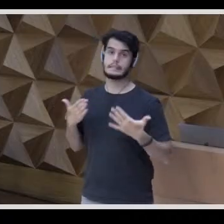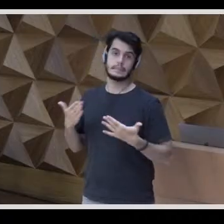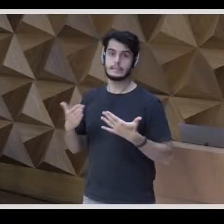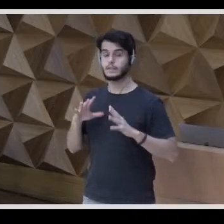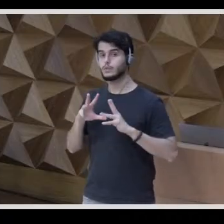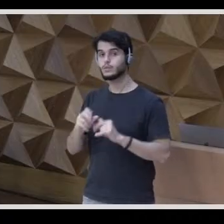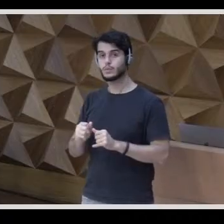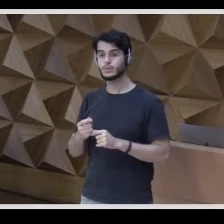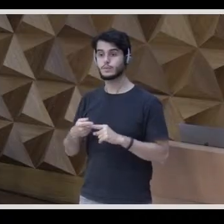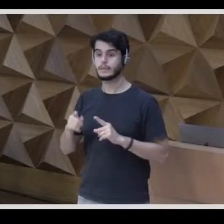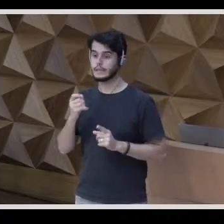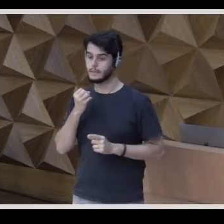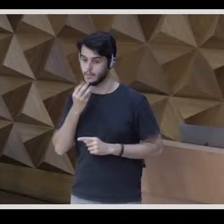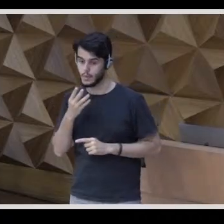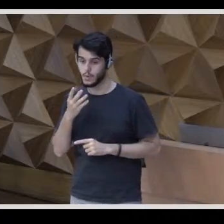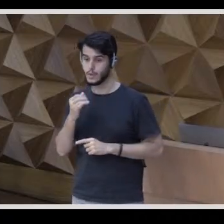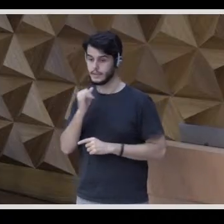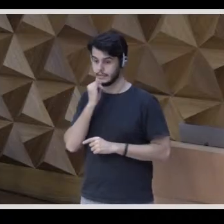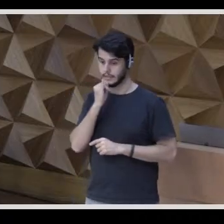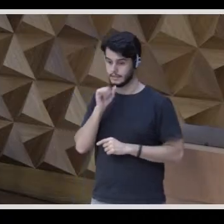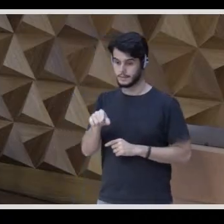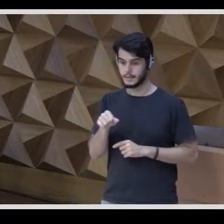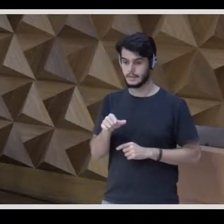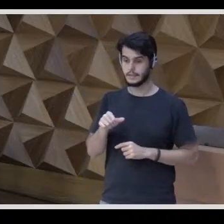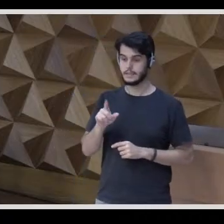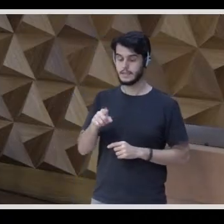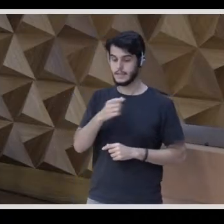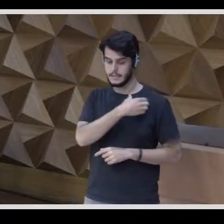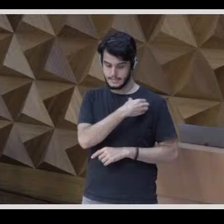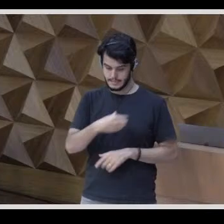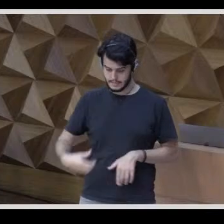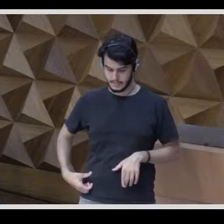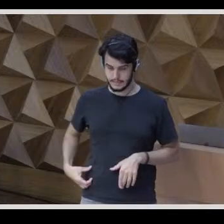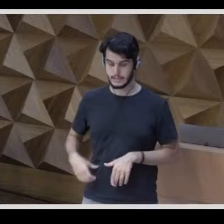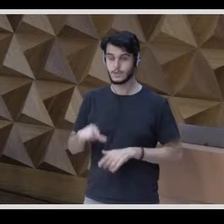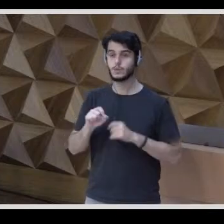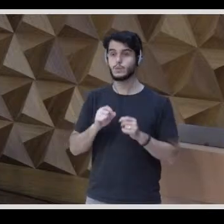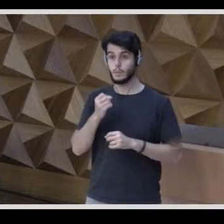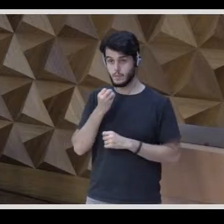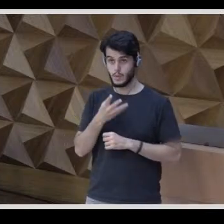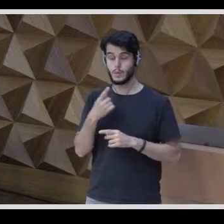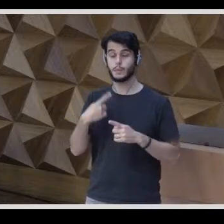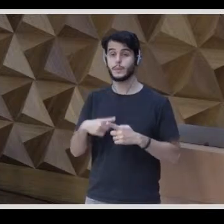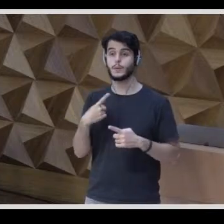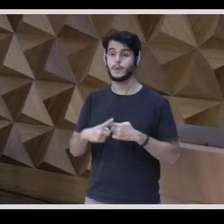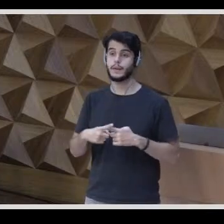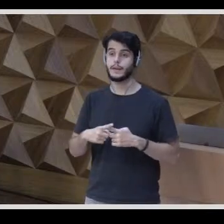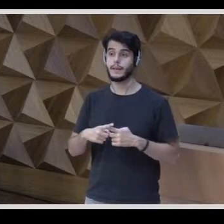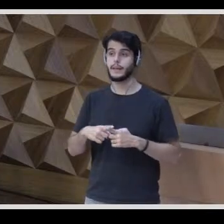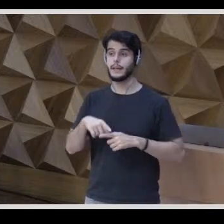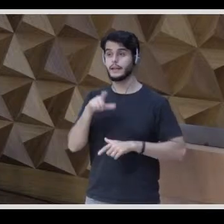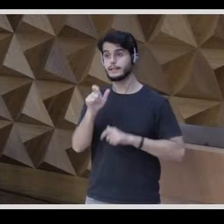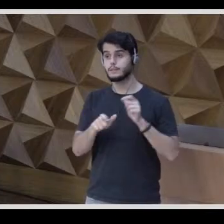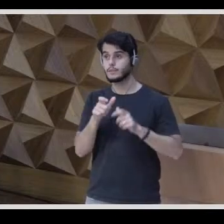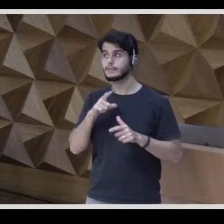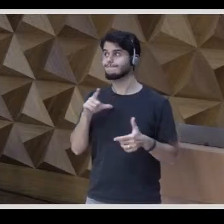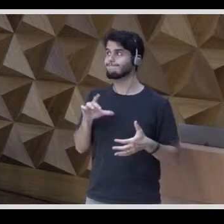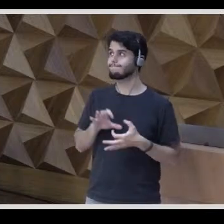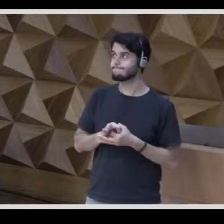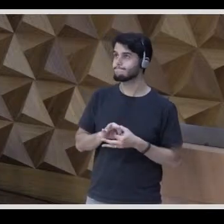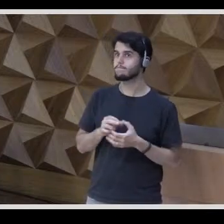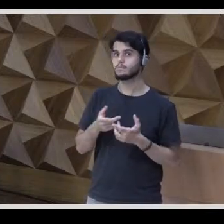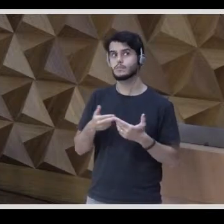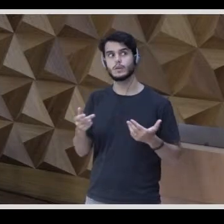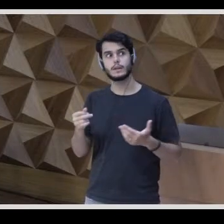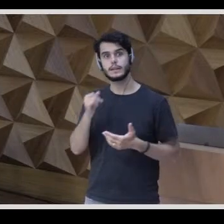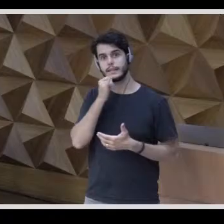one because, again, that kind of ties in with people's wanting to have autonomy. I don't want to be told that I